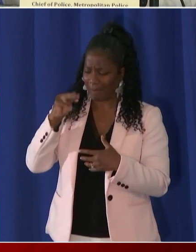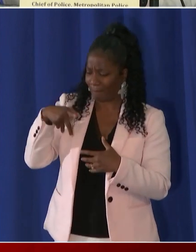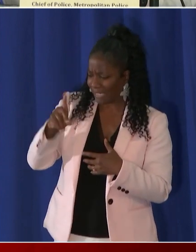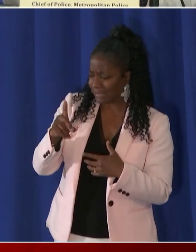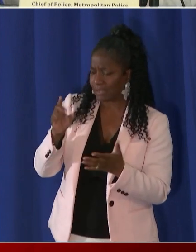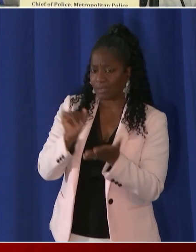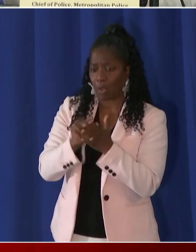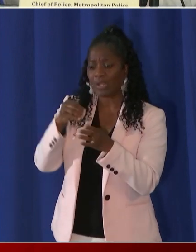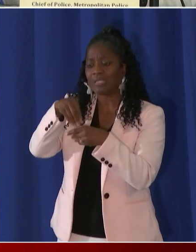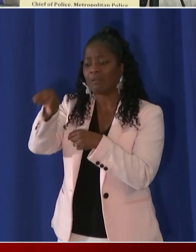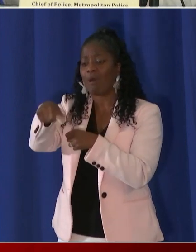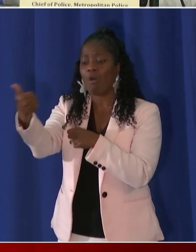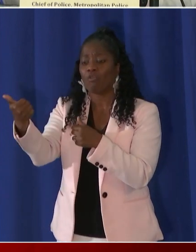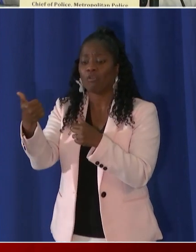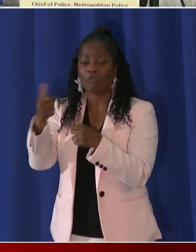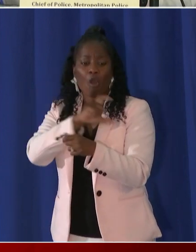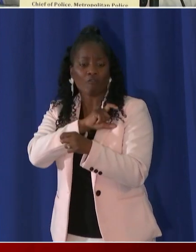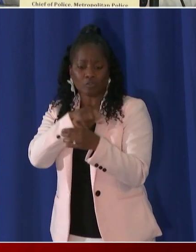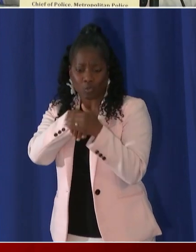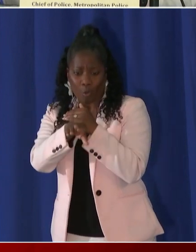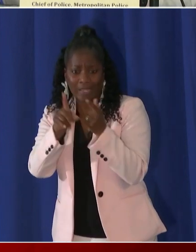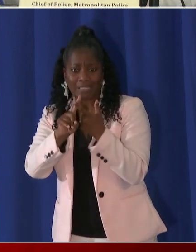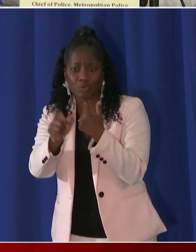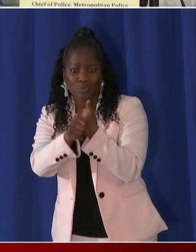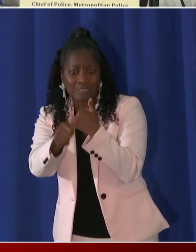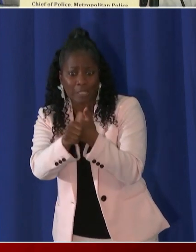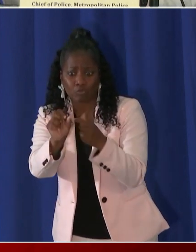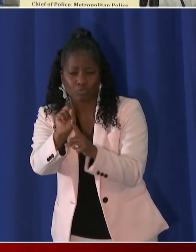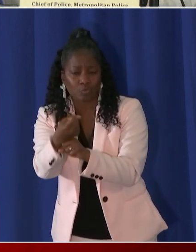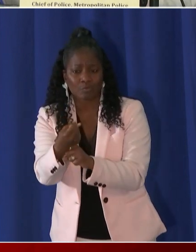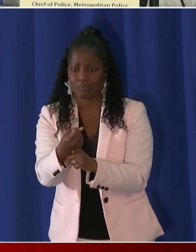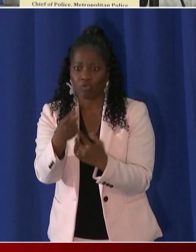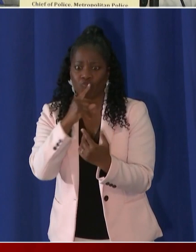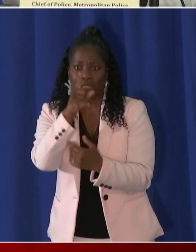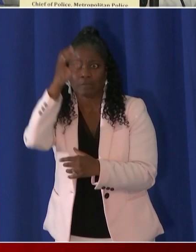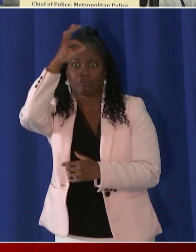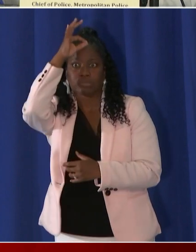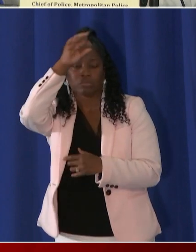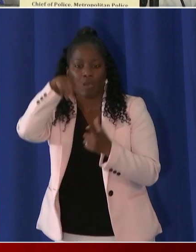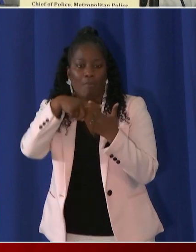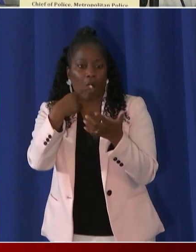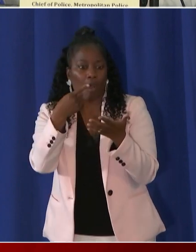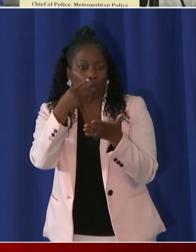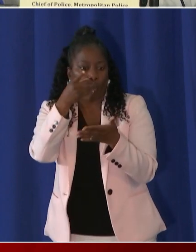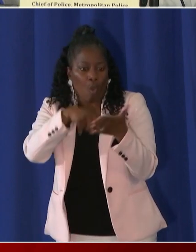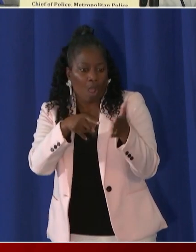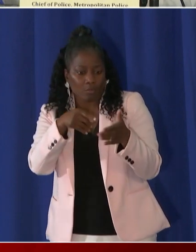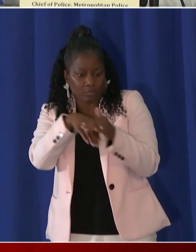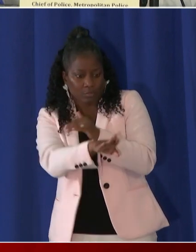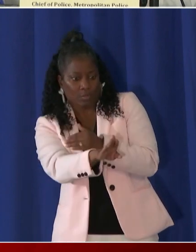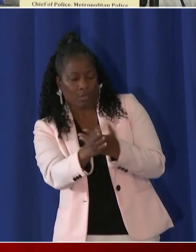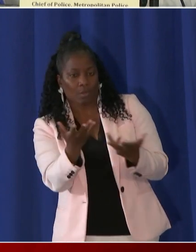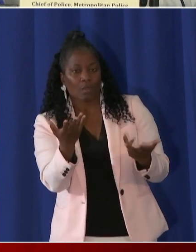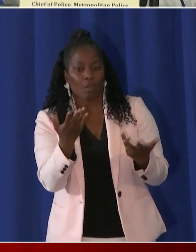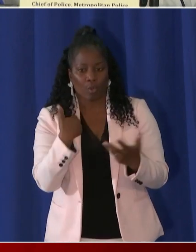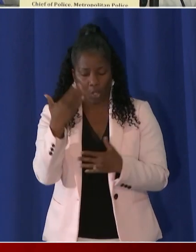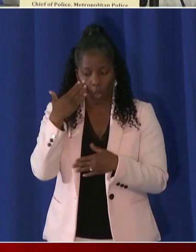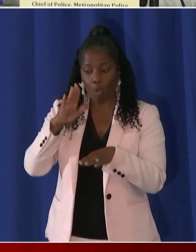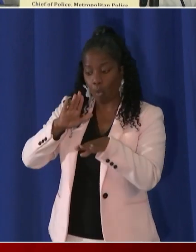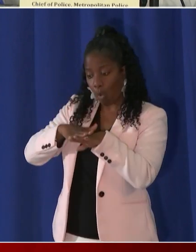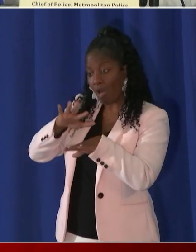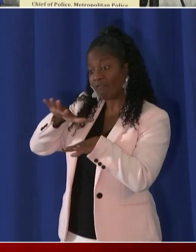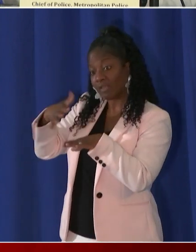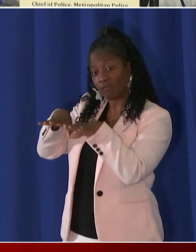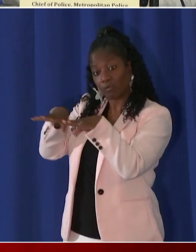and other officers running into danger, really not knowing exactly what they're running into. We know that on the 5th floor where this